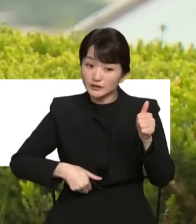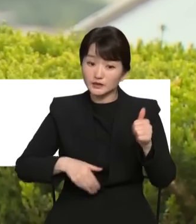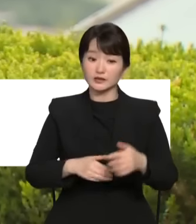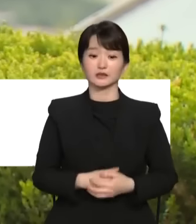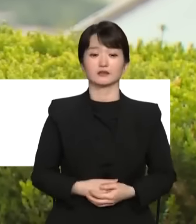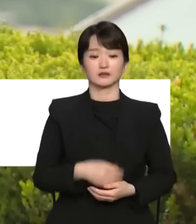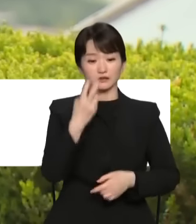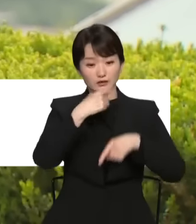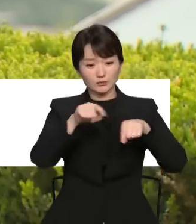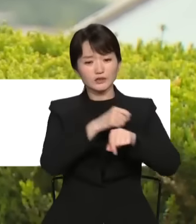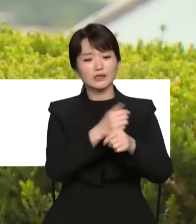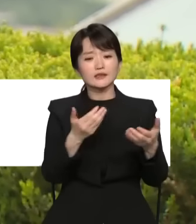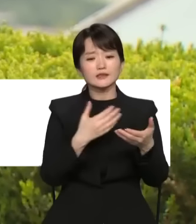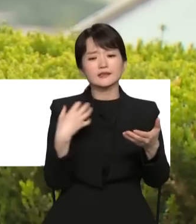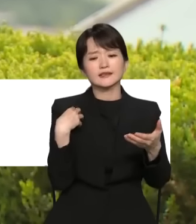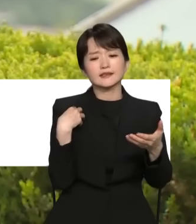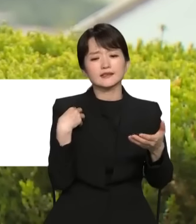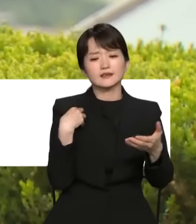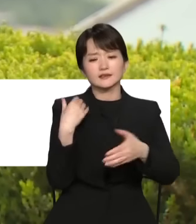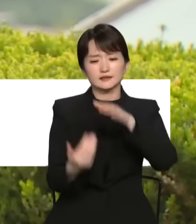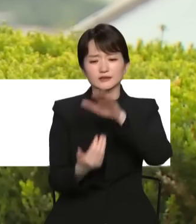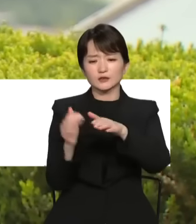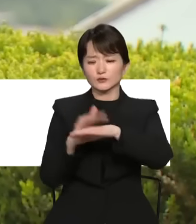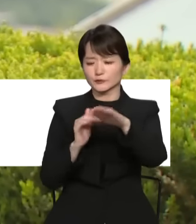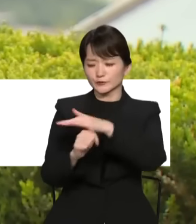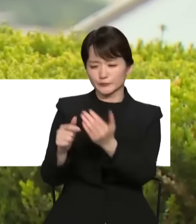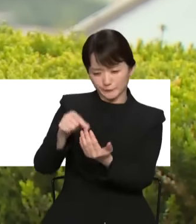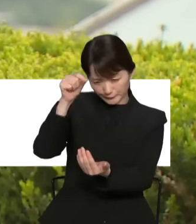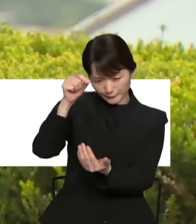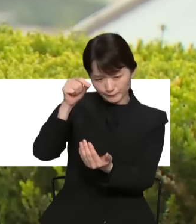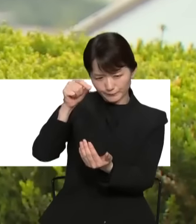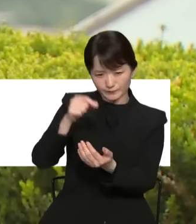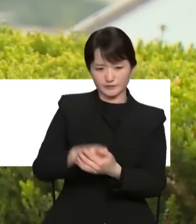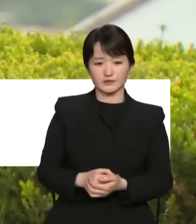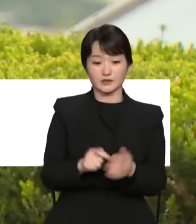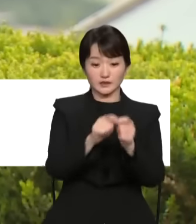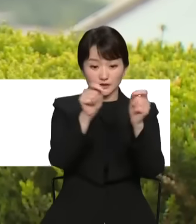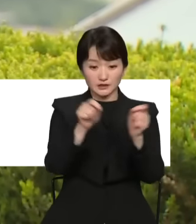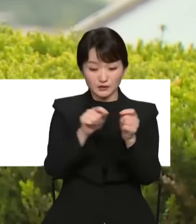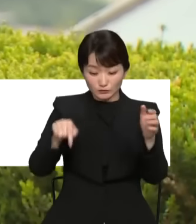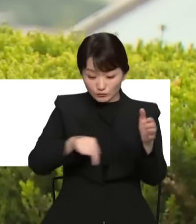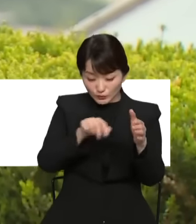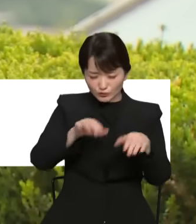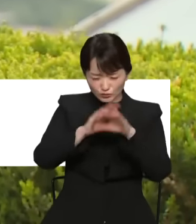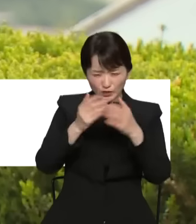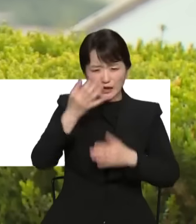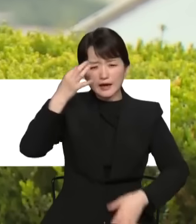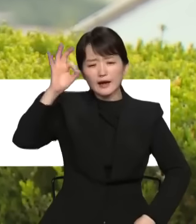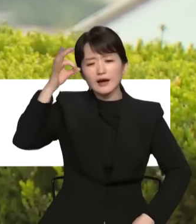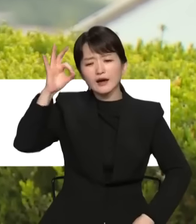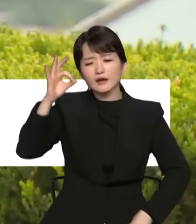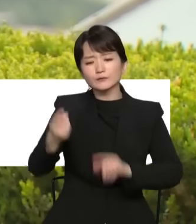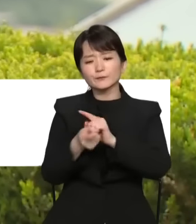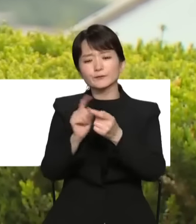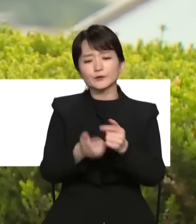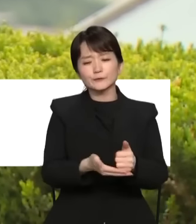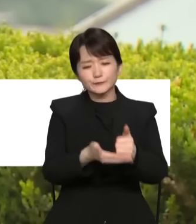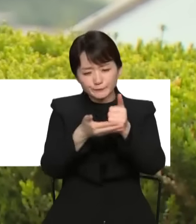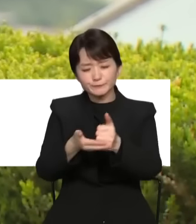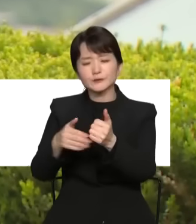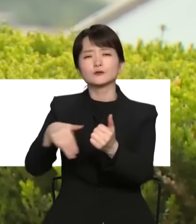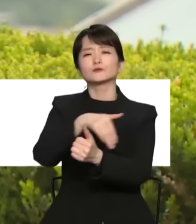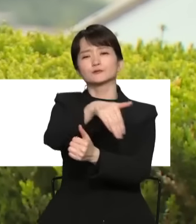coach have to do is select the best players you have available, and then create the atmosphere that everyone.